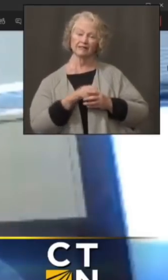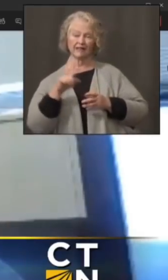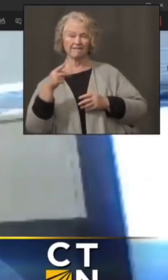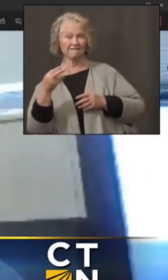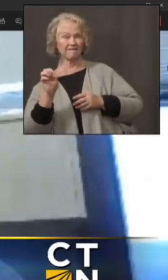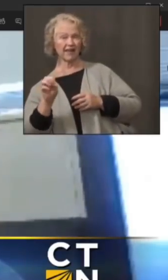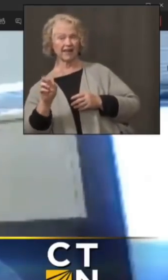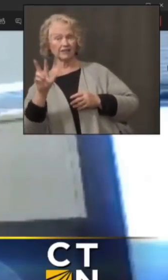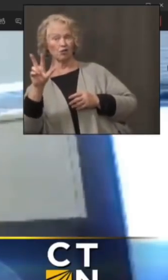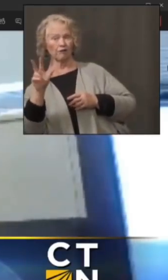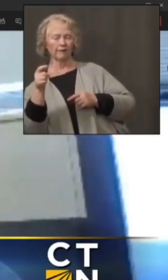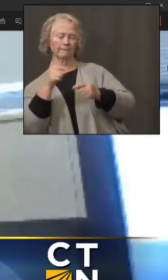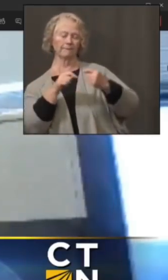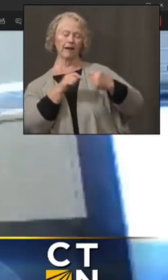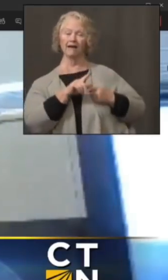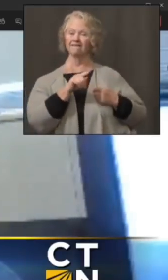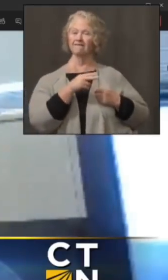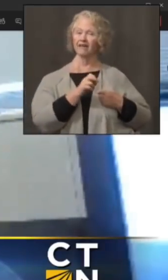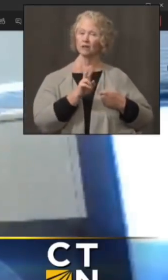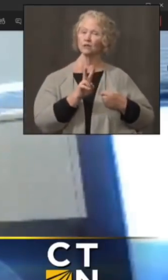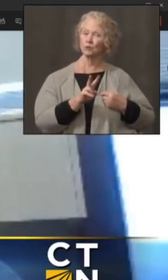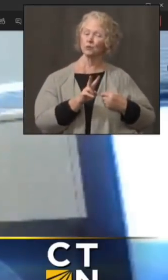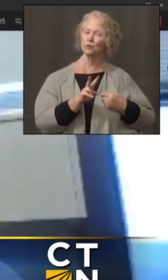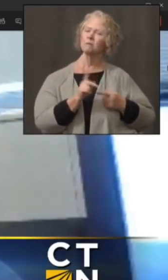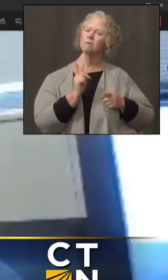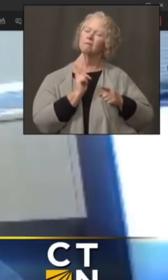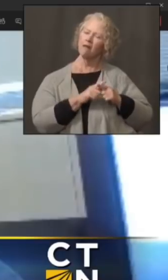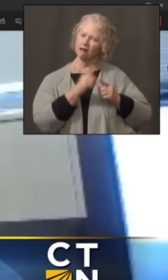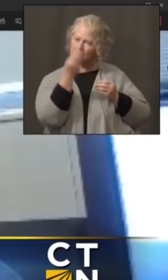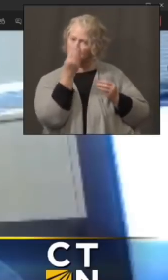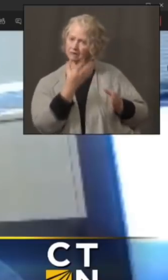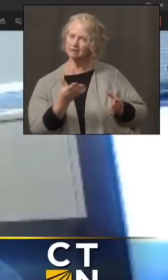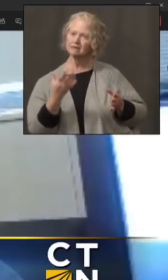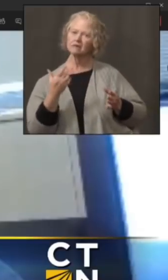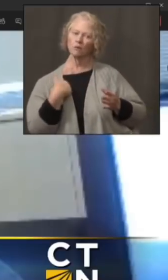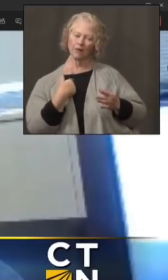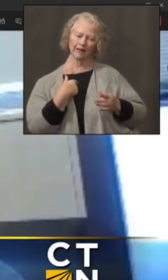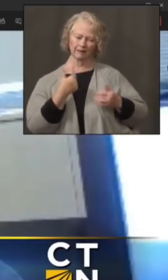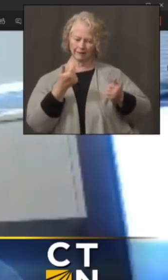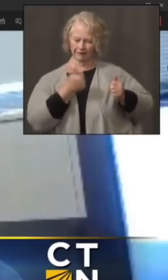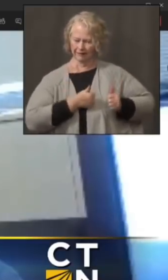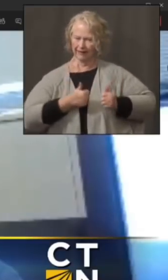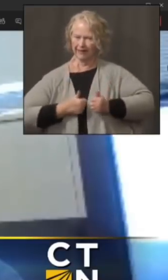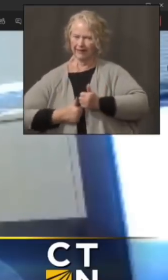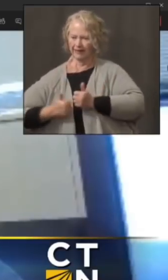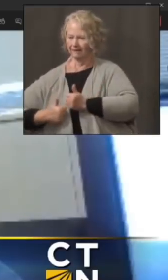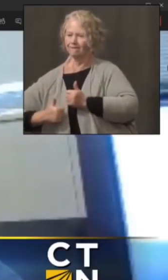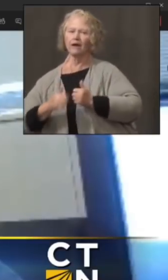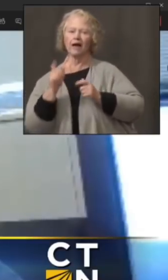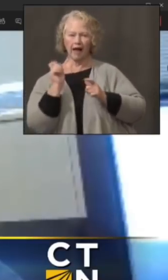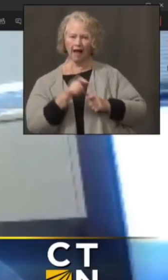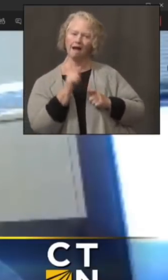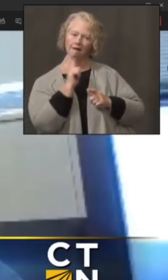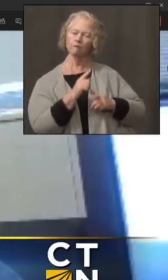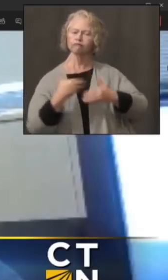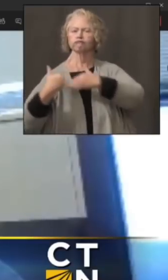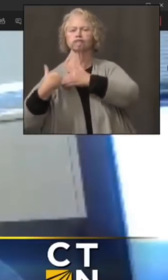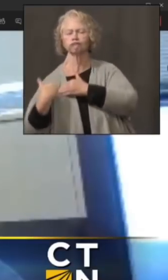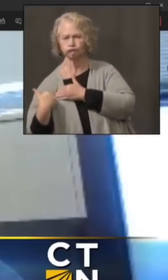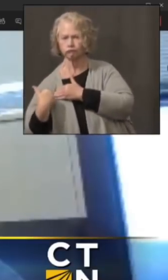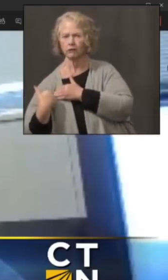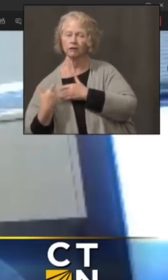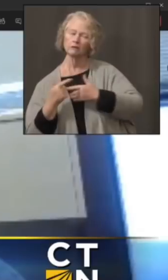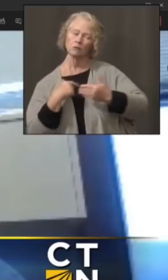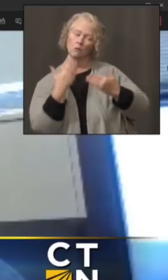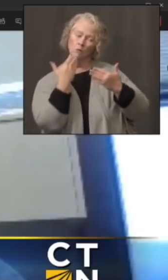3 to Phase 2. It's also a message that we need to do something, and everybody needs to do something individually. And we thank you again for your partnership in allowing us to